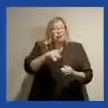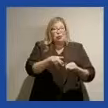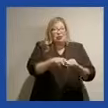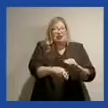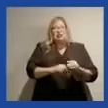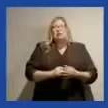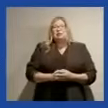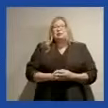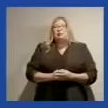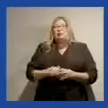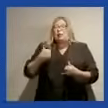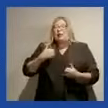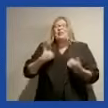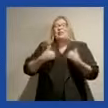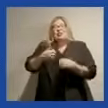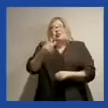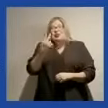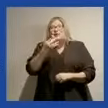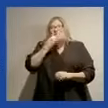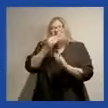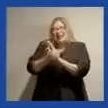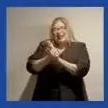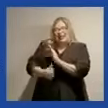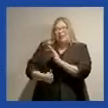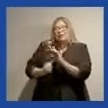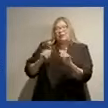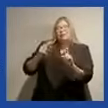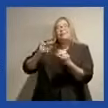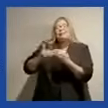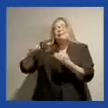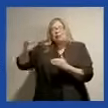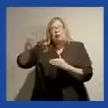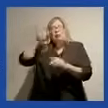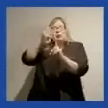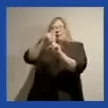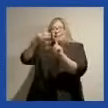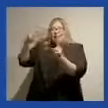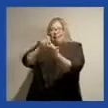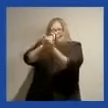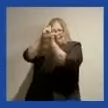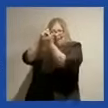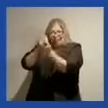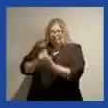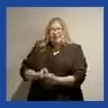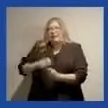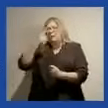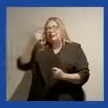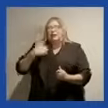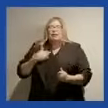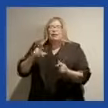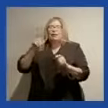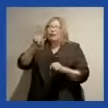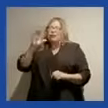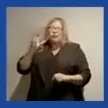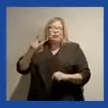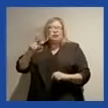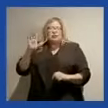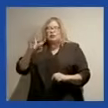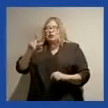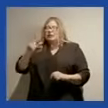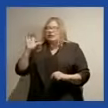We have our two experts here. They'll go through these in much more detail because there are hundreds and hundreds and